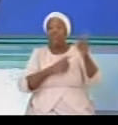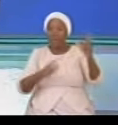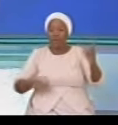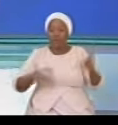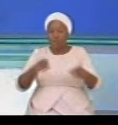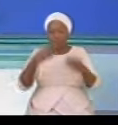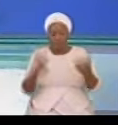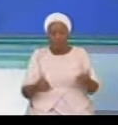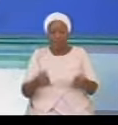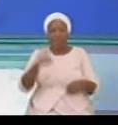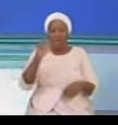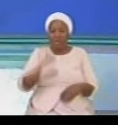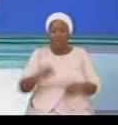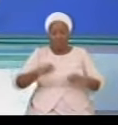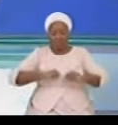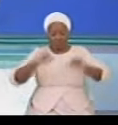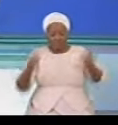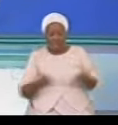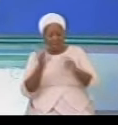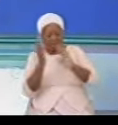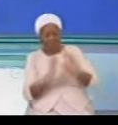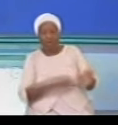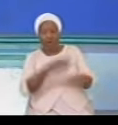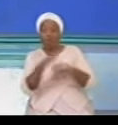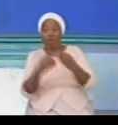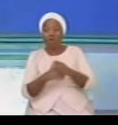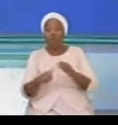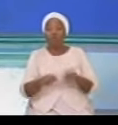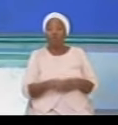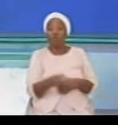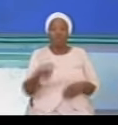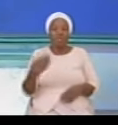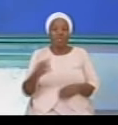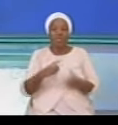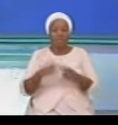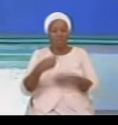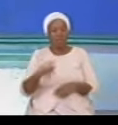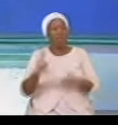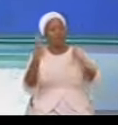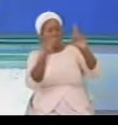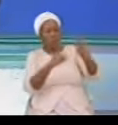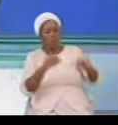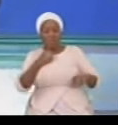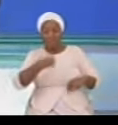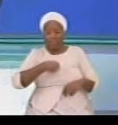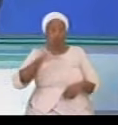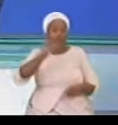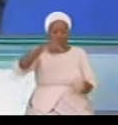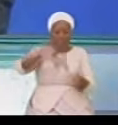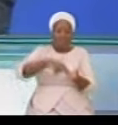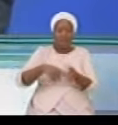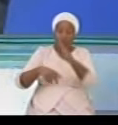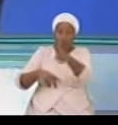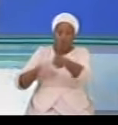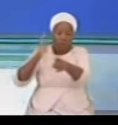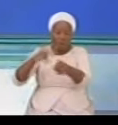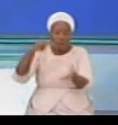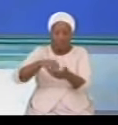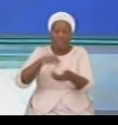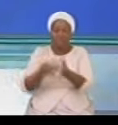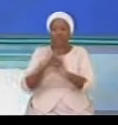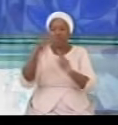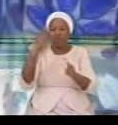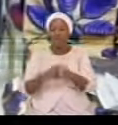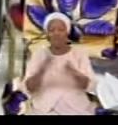can deny all those things and say, no, I can't stand. You will stand.